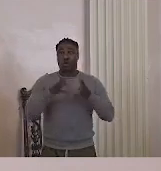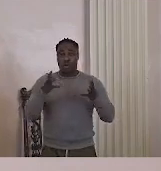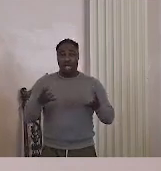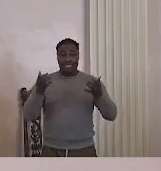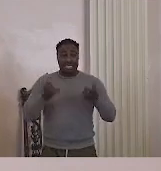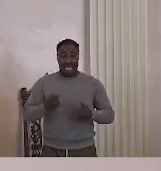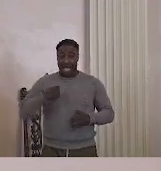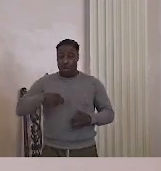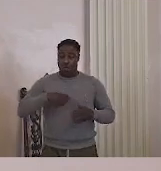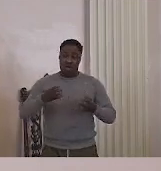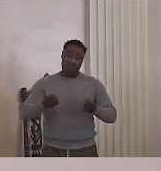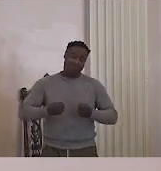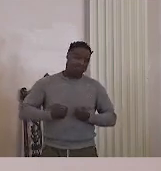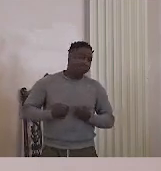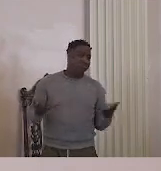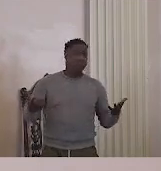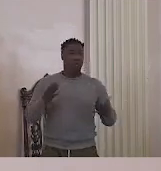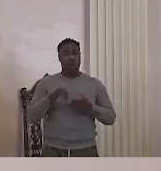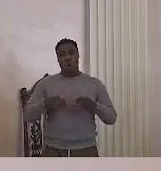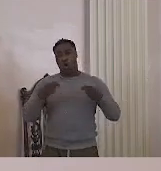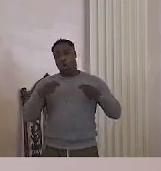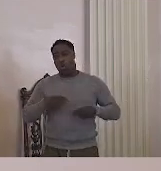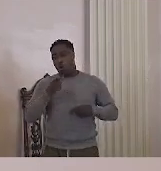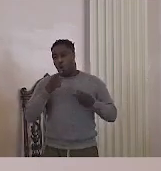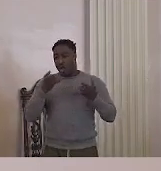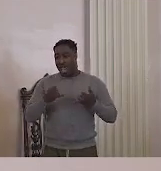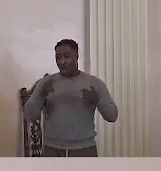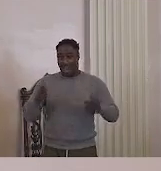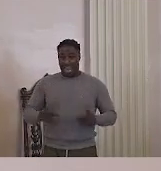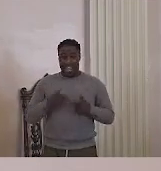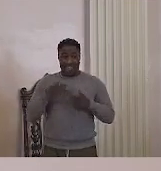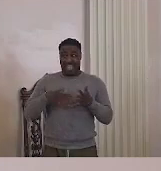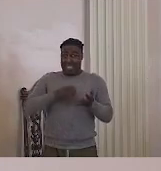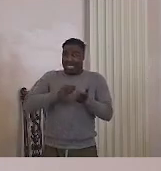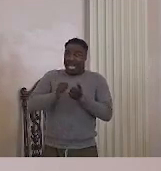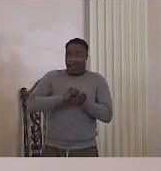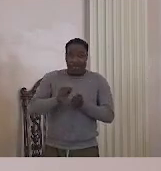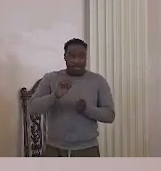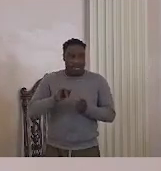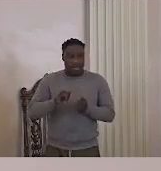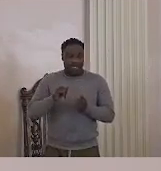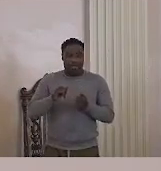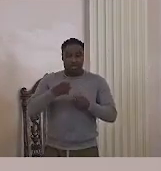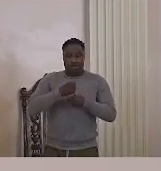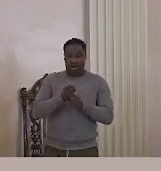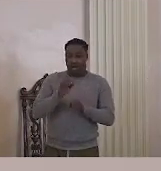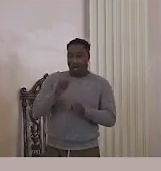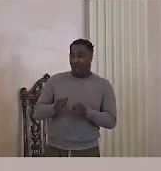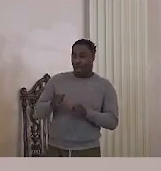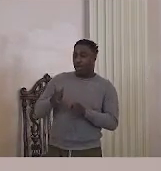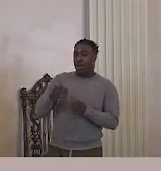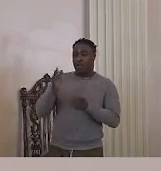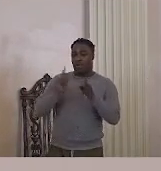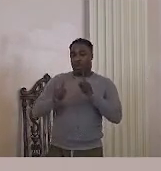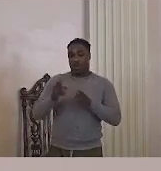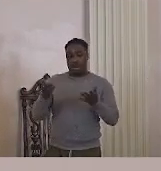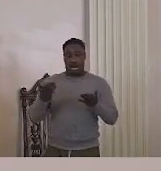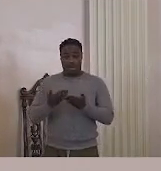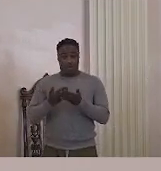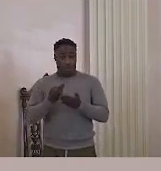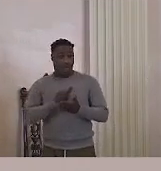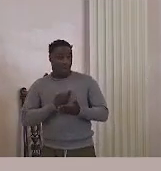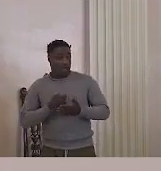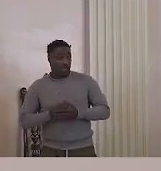all ages, all humans who now live in the damage of the Anthropocene. You have a body, it shows